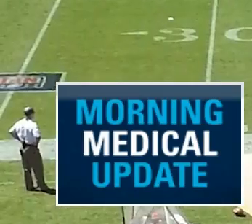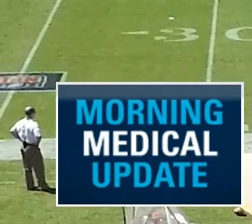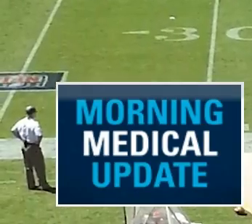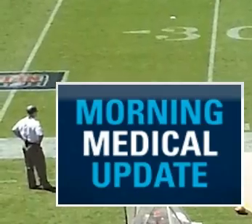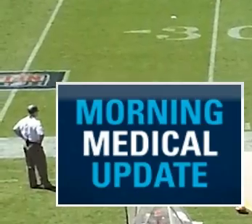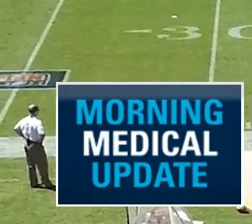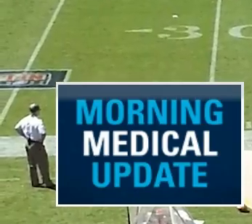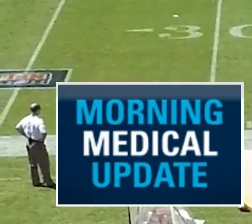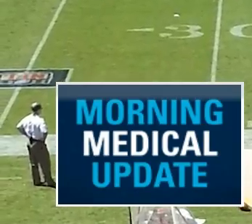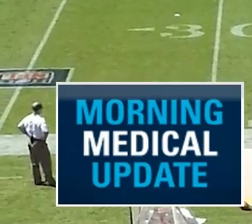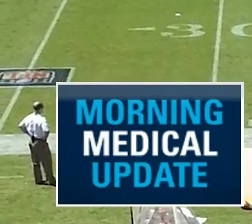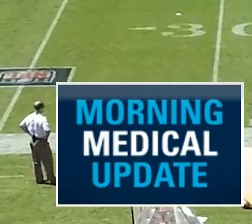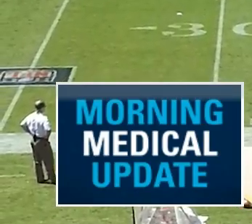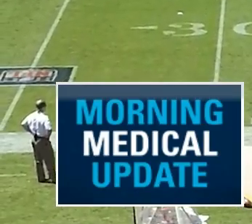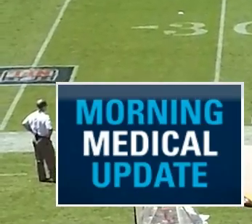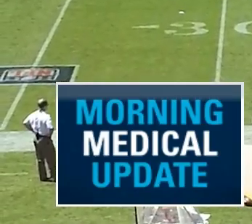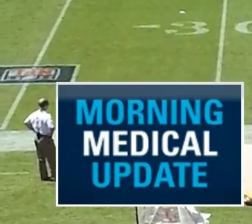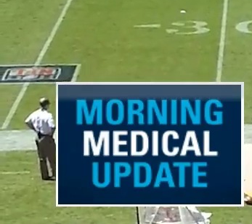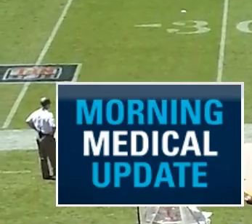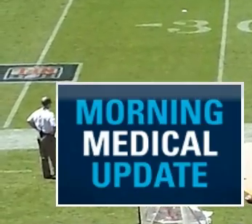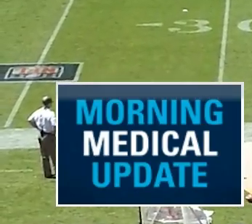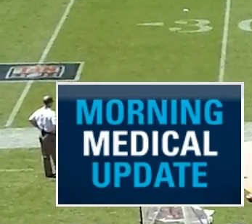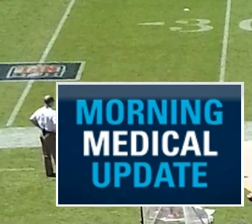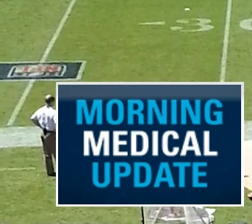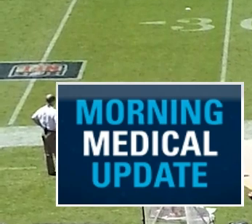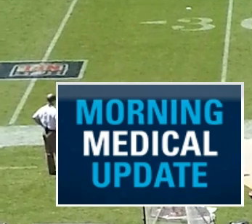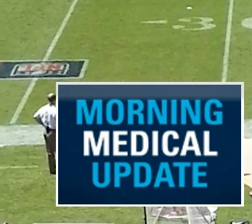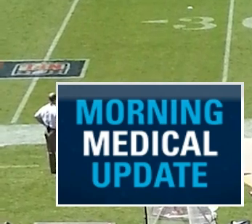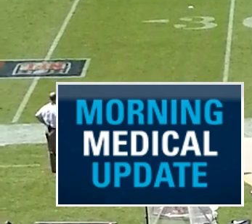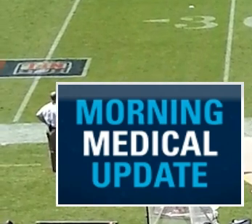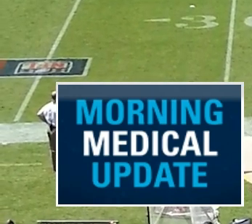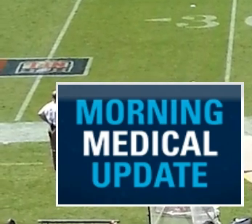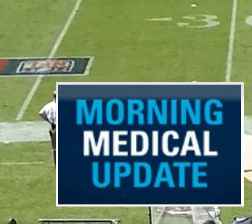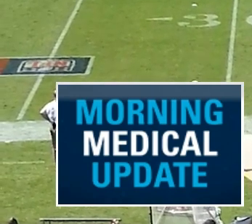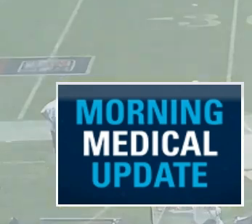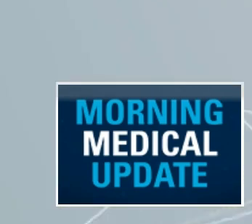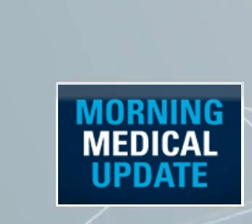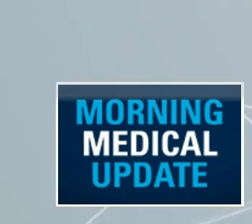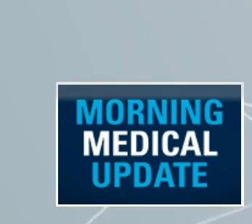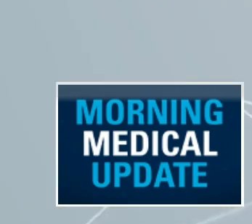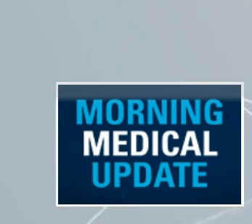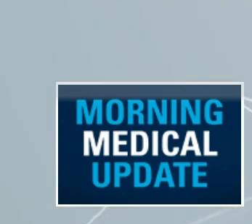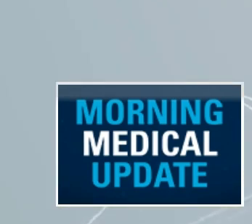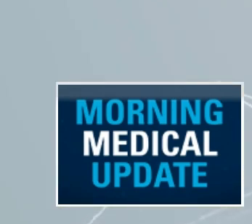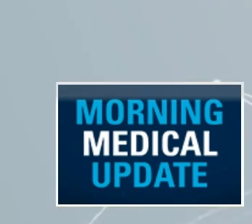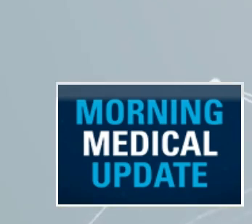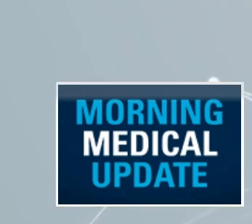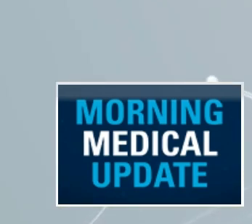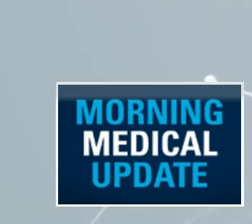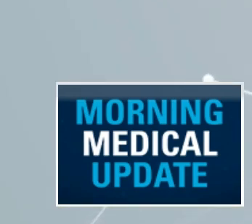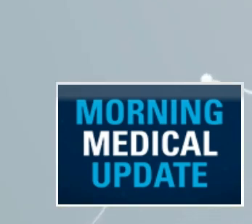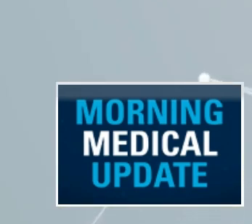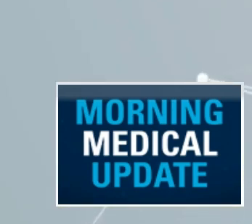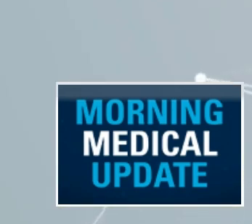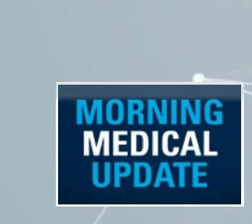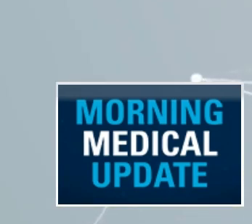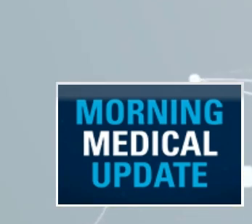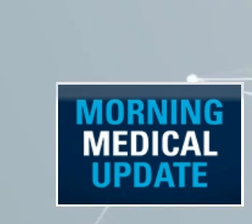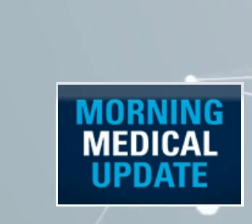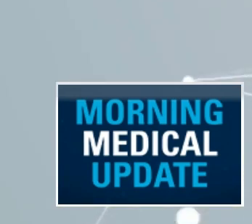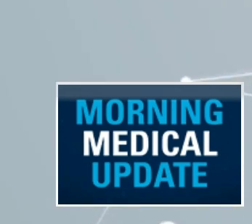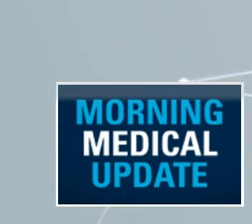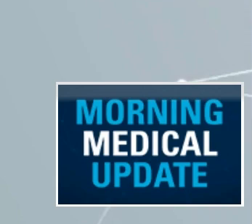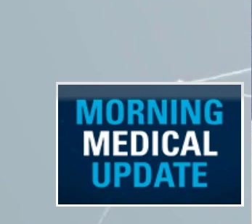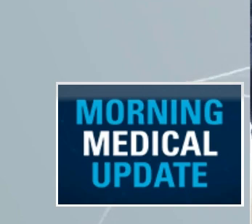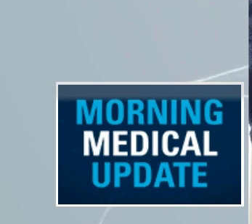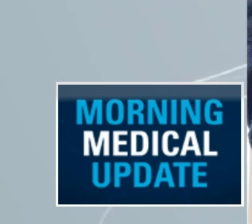donors. It could have actually been your son or your grandson, Gavin. He's 16 years old now, a nice young